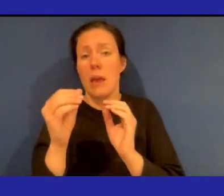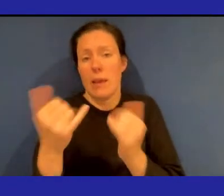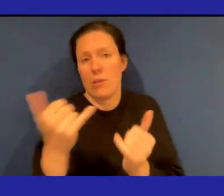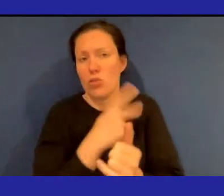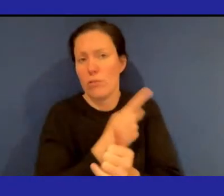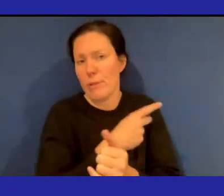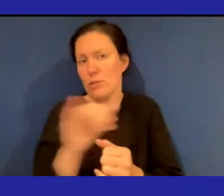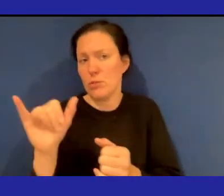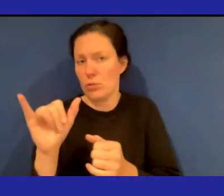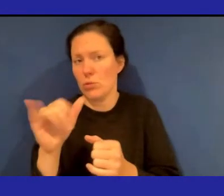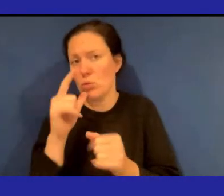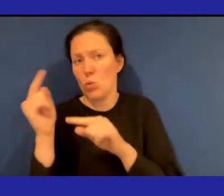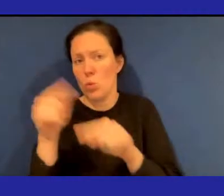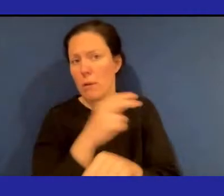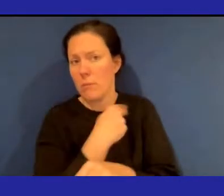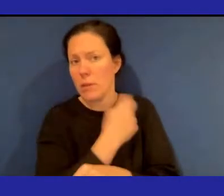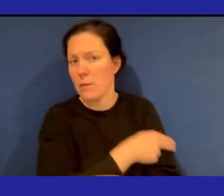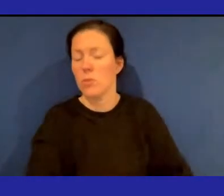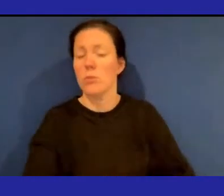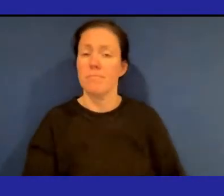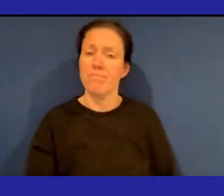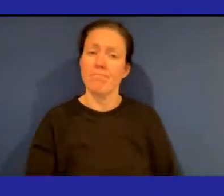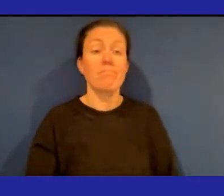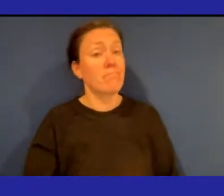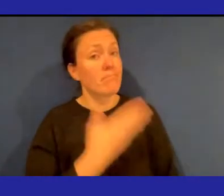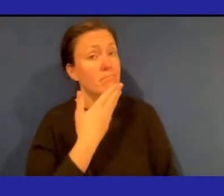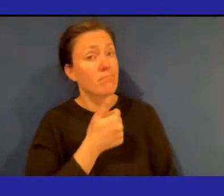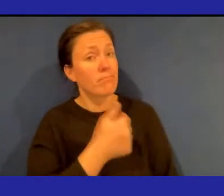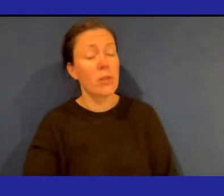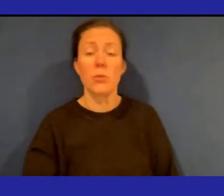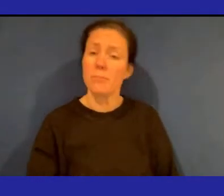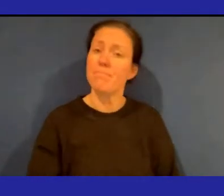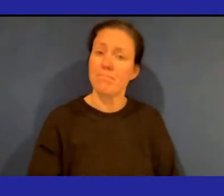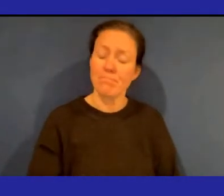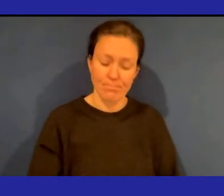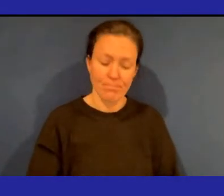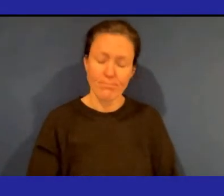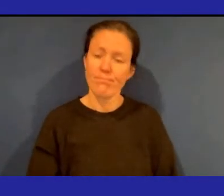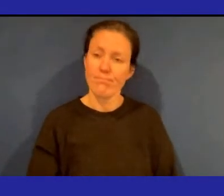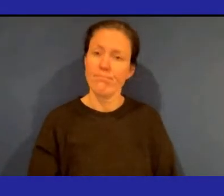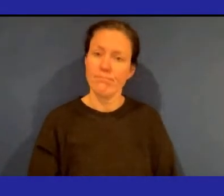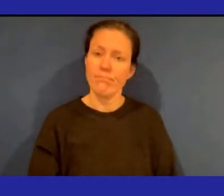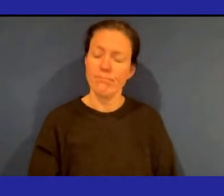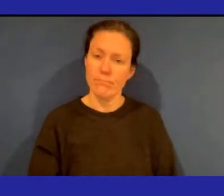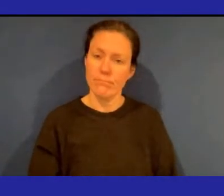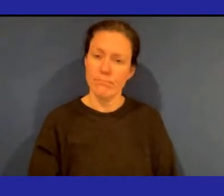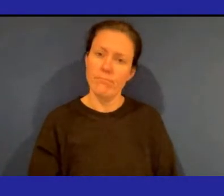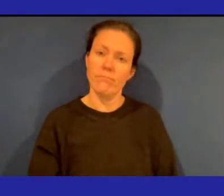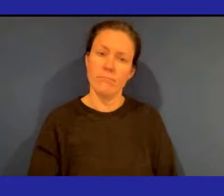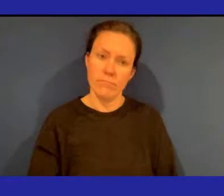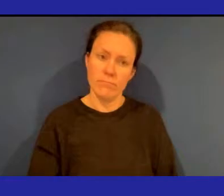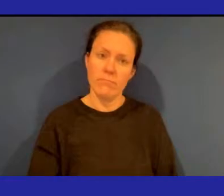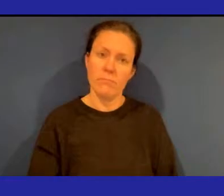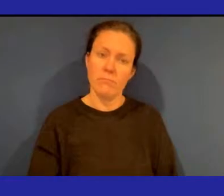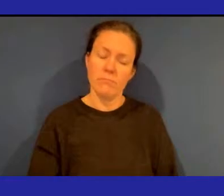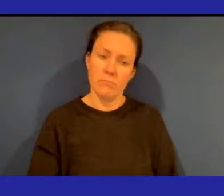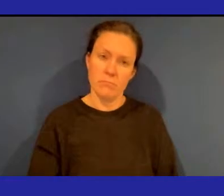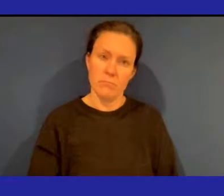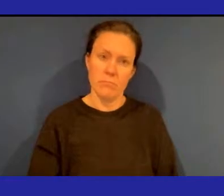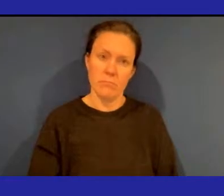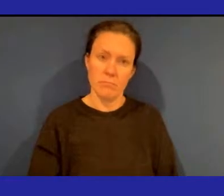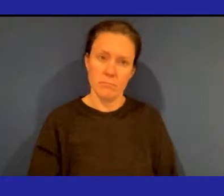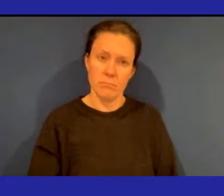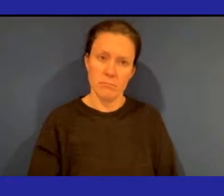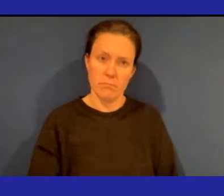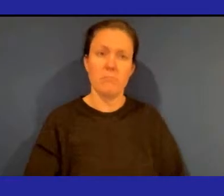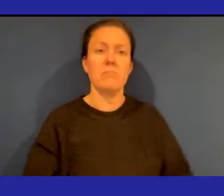that come to our hospital. Thanks. Very good. Well, a couple of things, just to expand on what